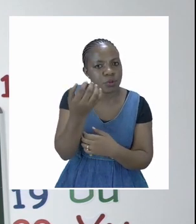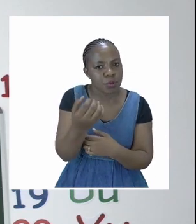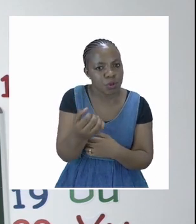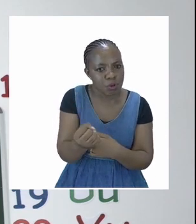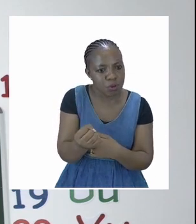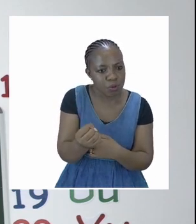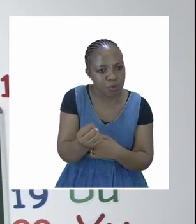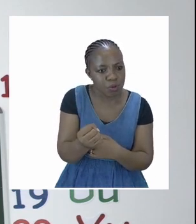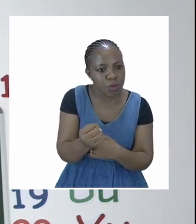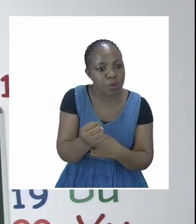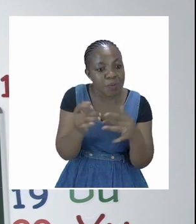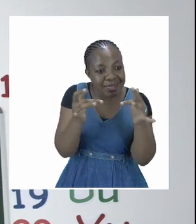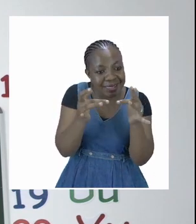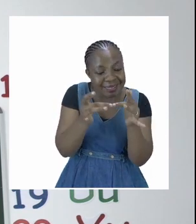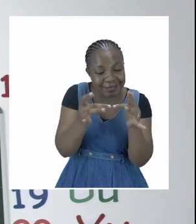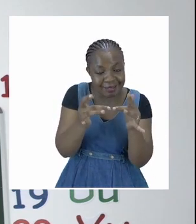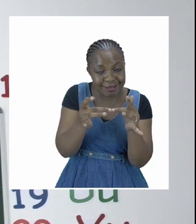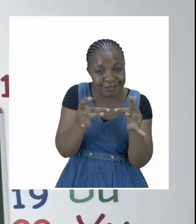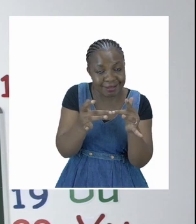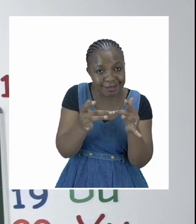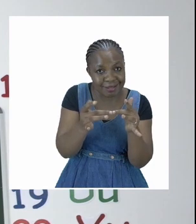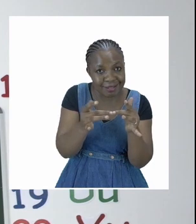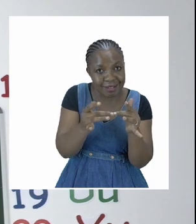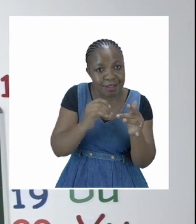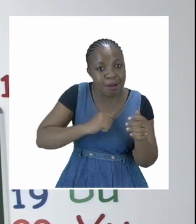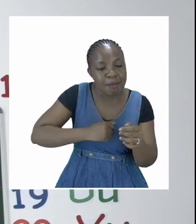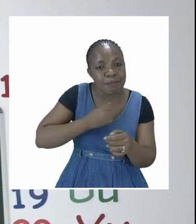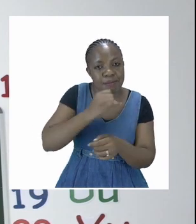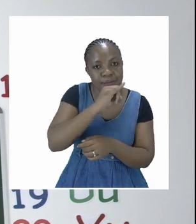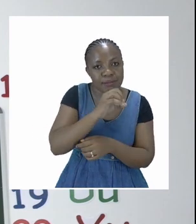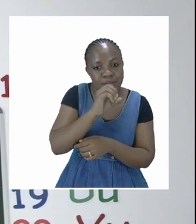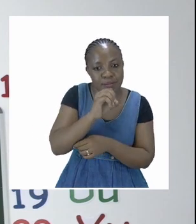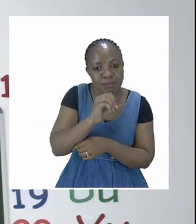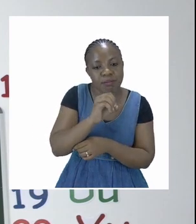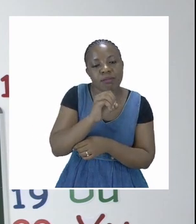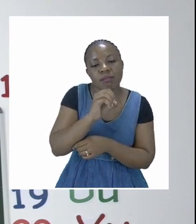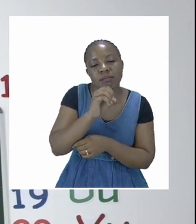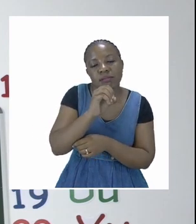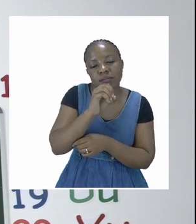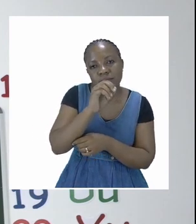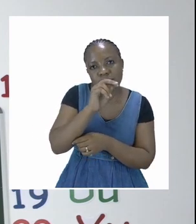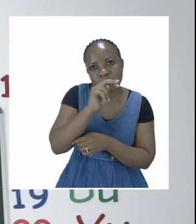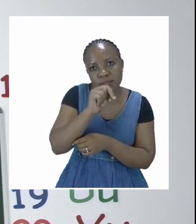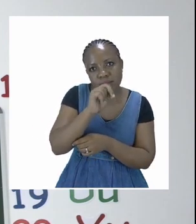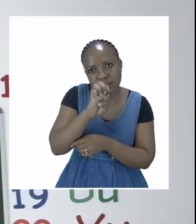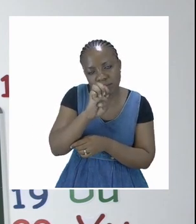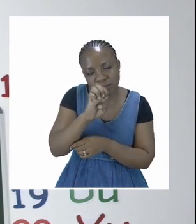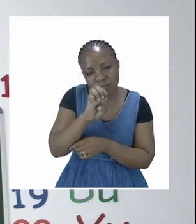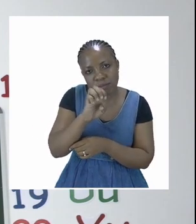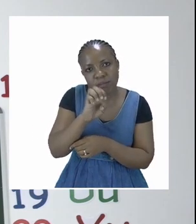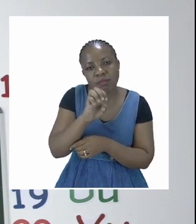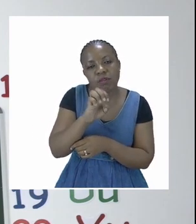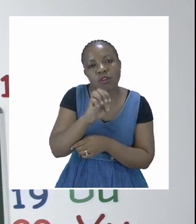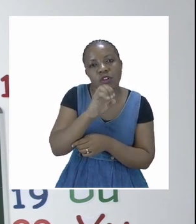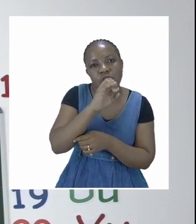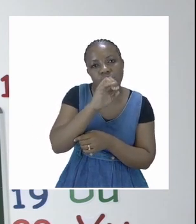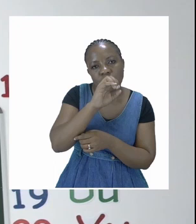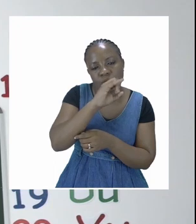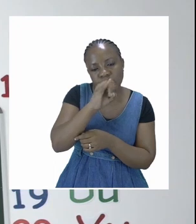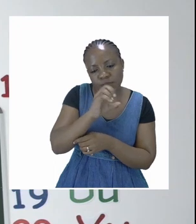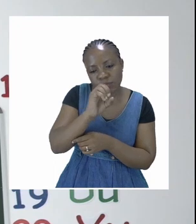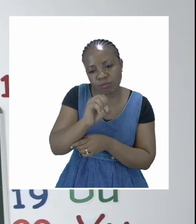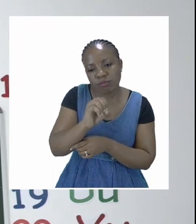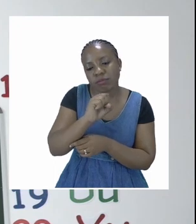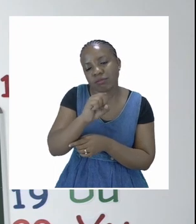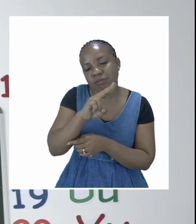our online platforms, MyZone and Zoshi Facebook pages, and in addition,